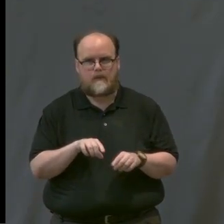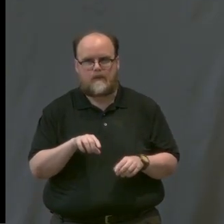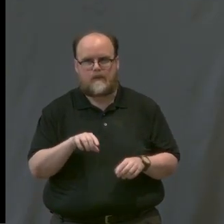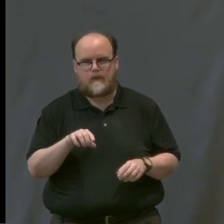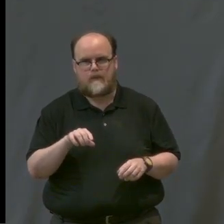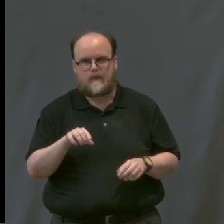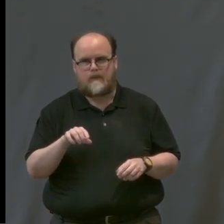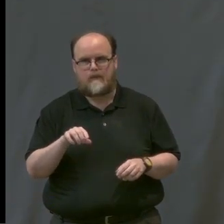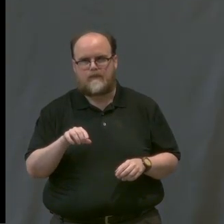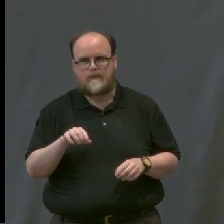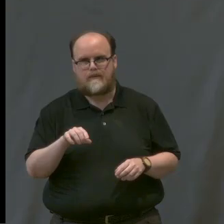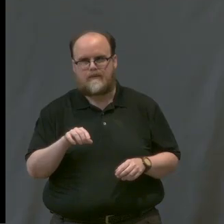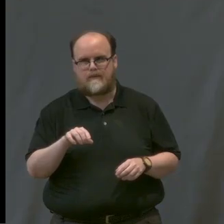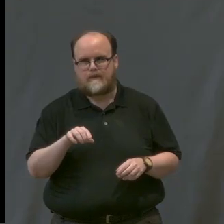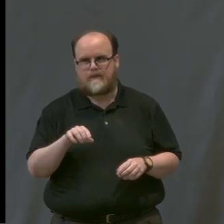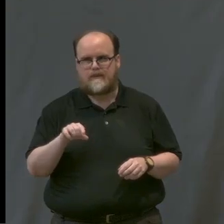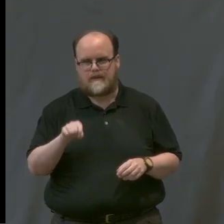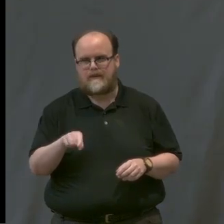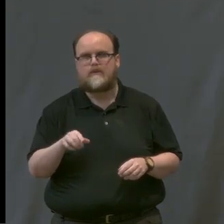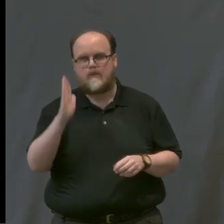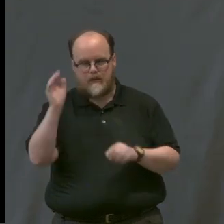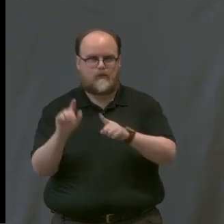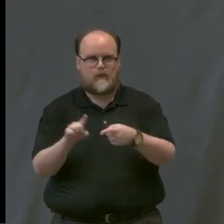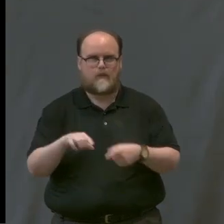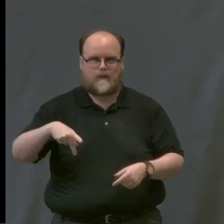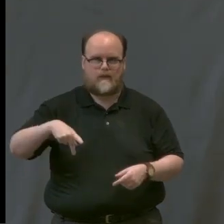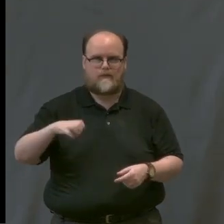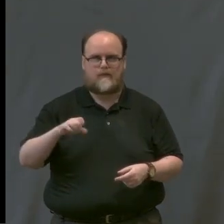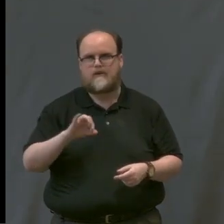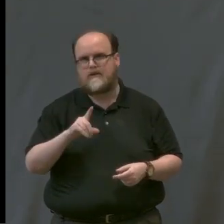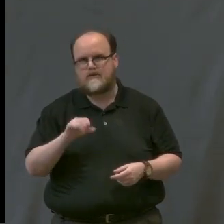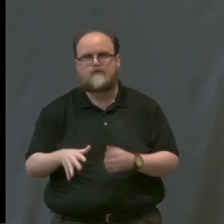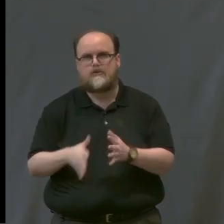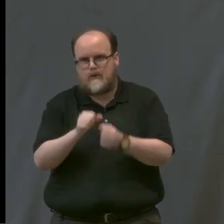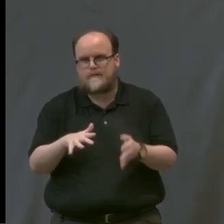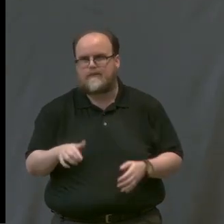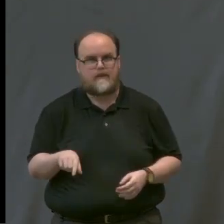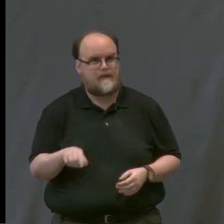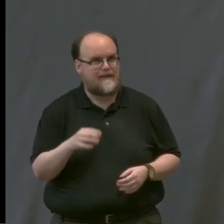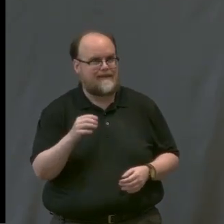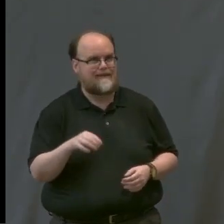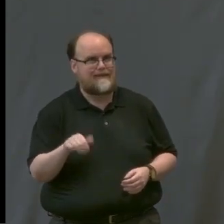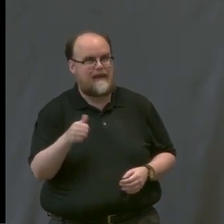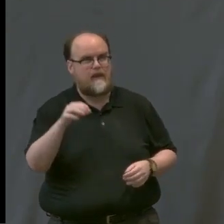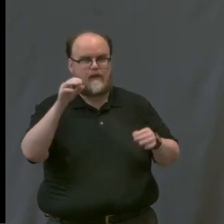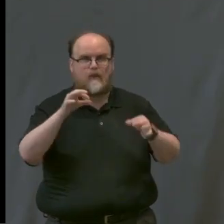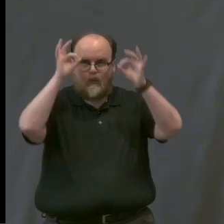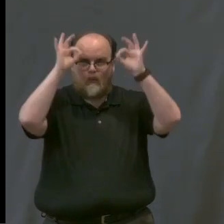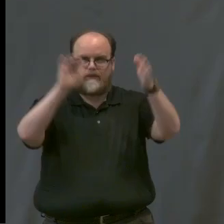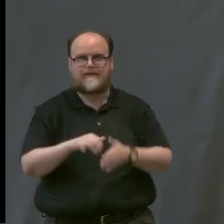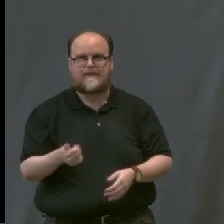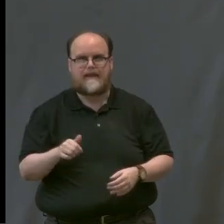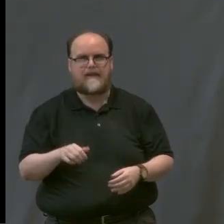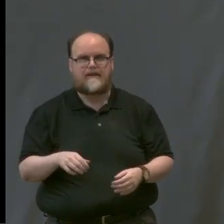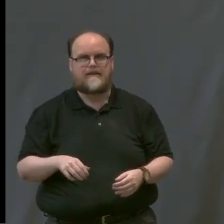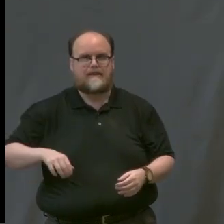going to perdition. The 10 horns which you saw are 10 kings who have received no